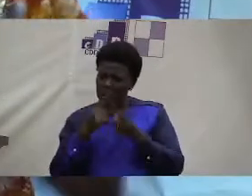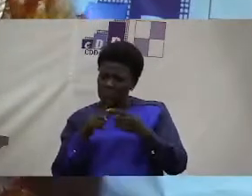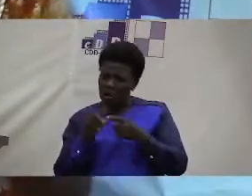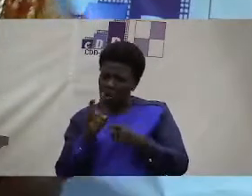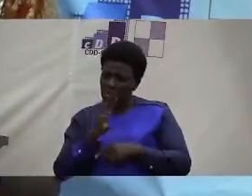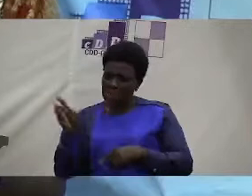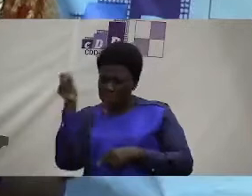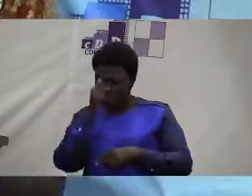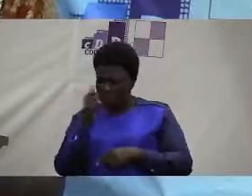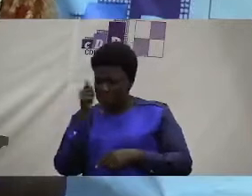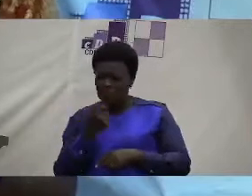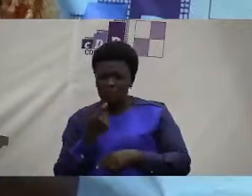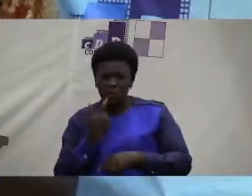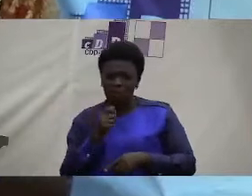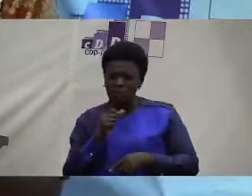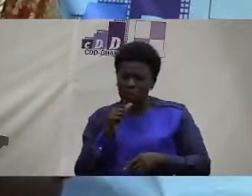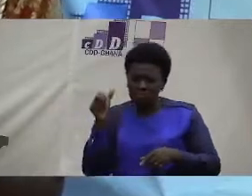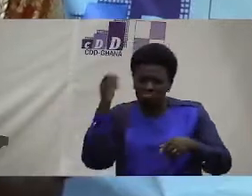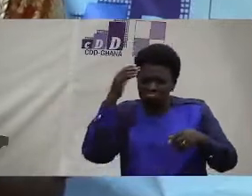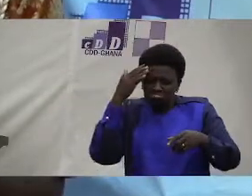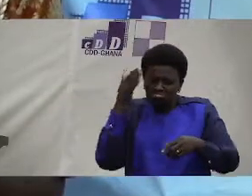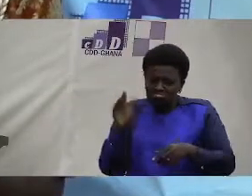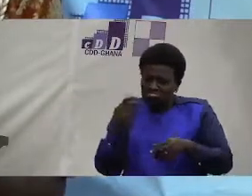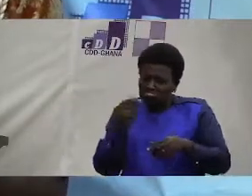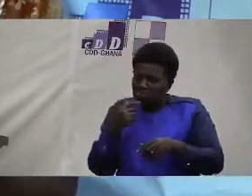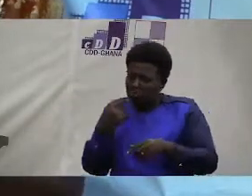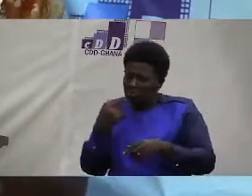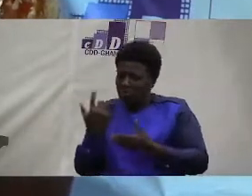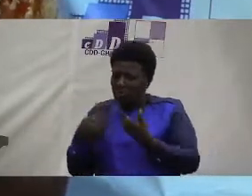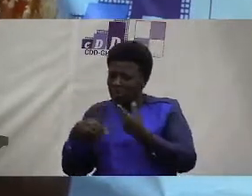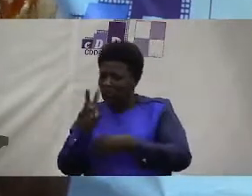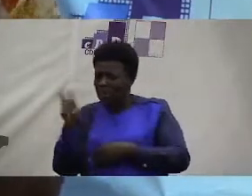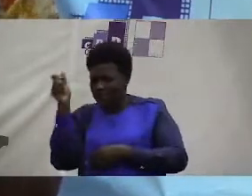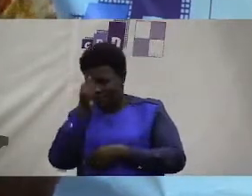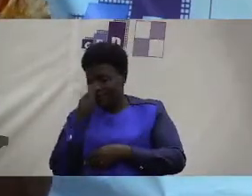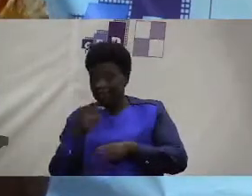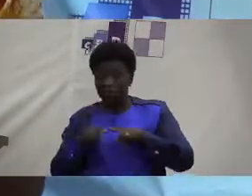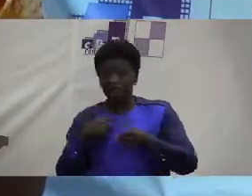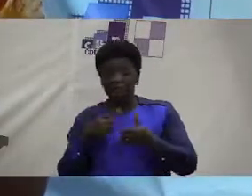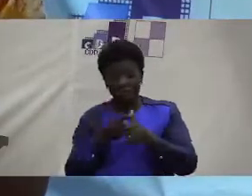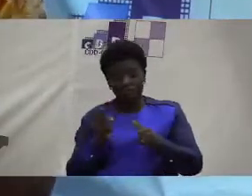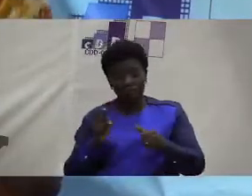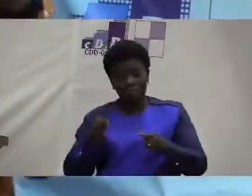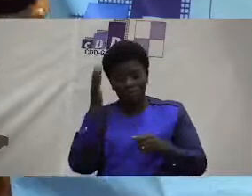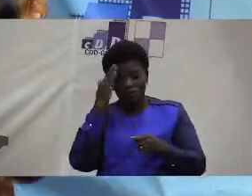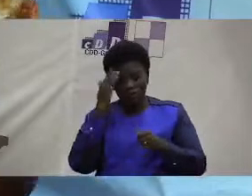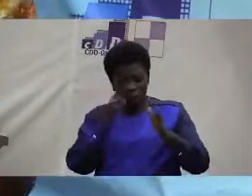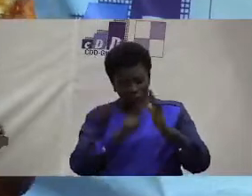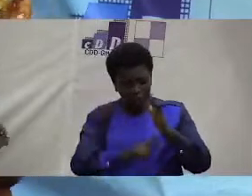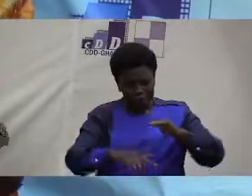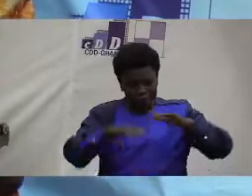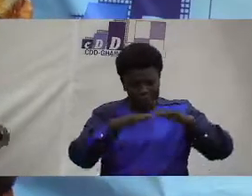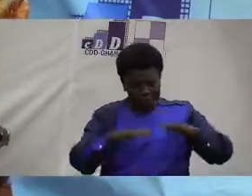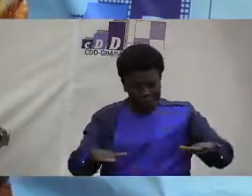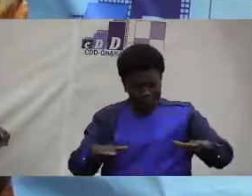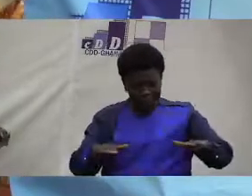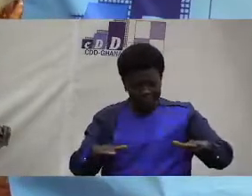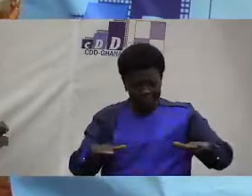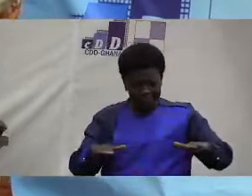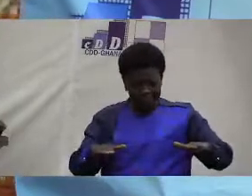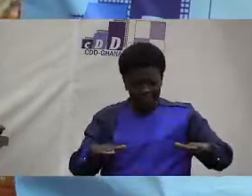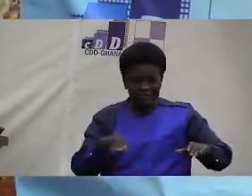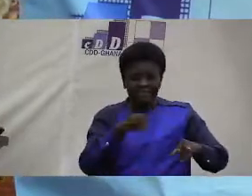would necessarily do not even understand the nuances. So we have to talk about global standards, but rooted in